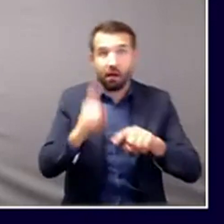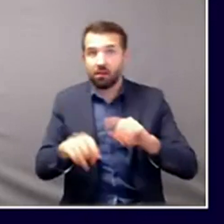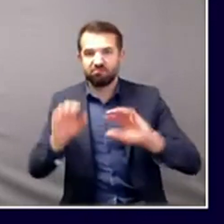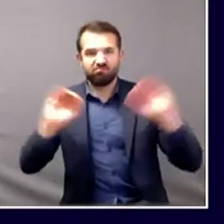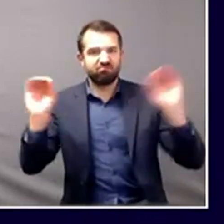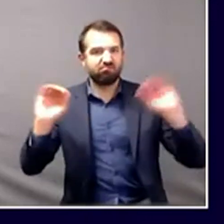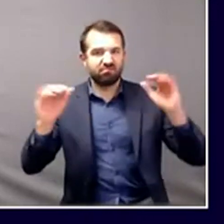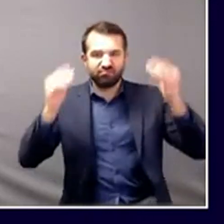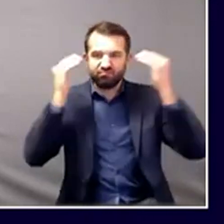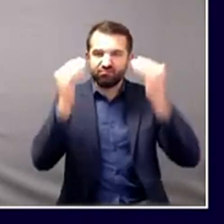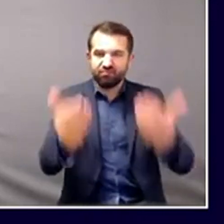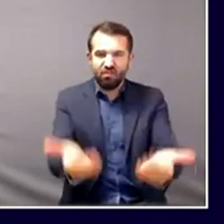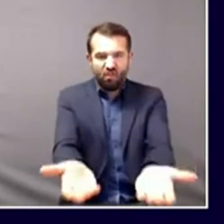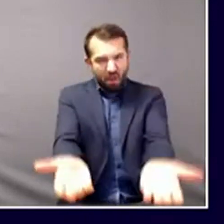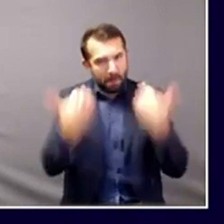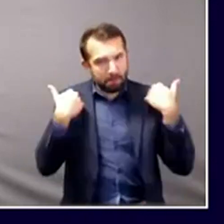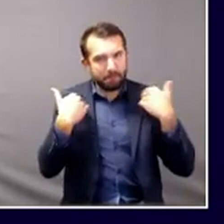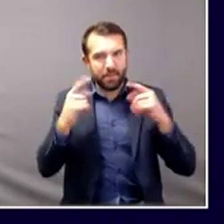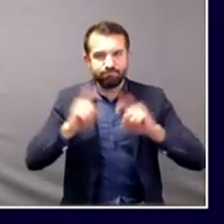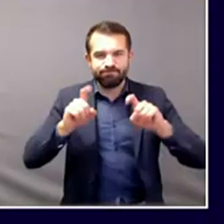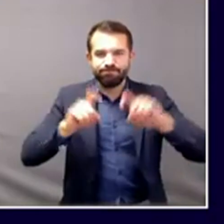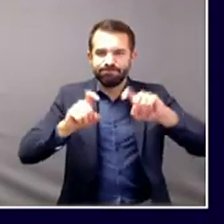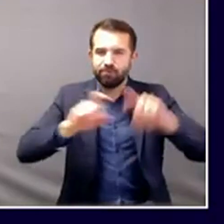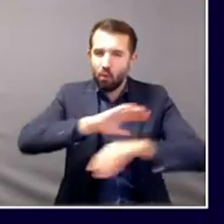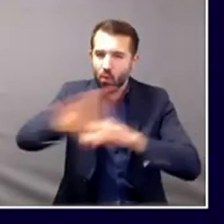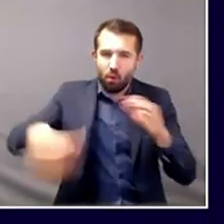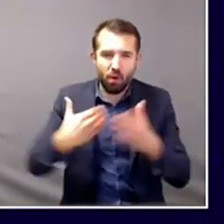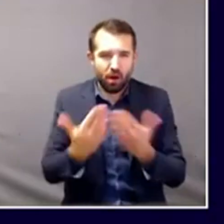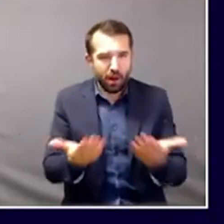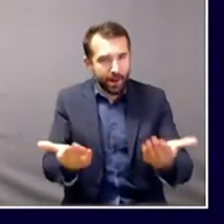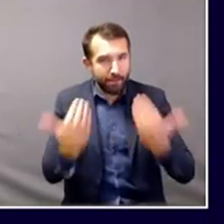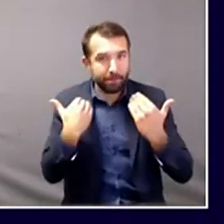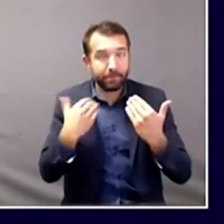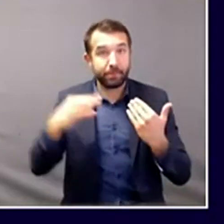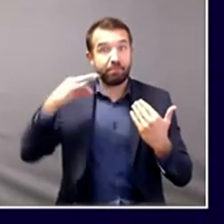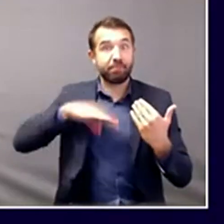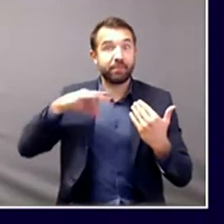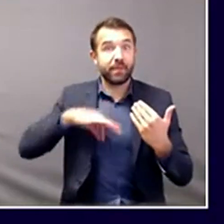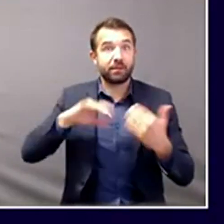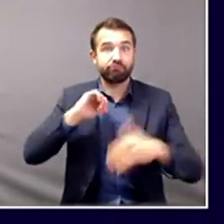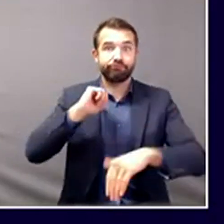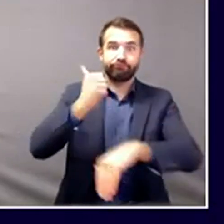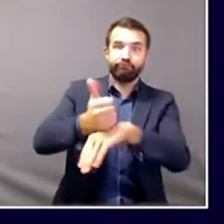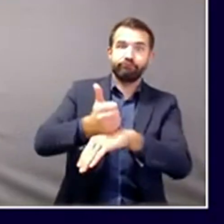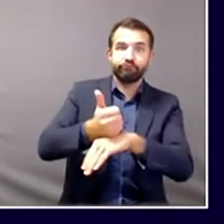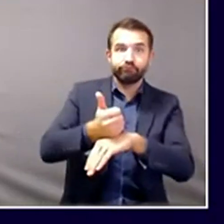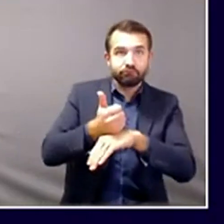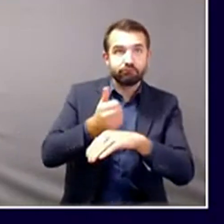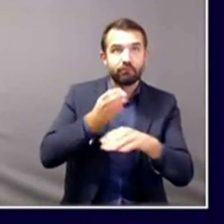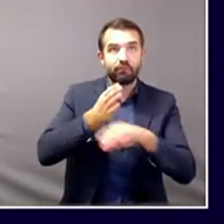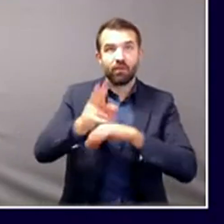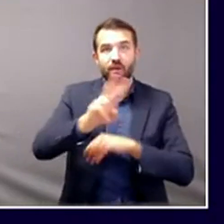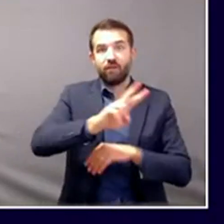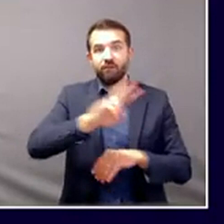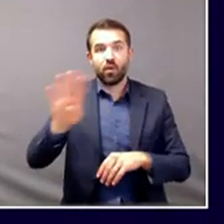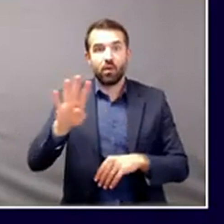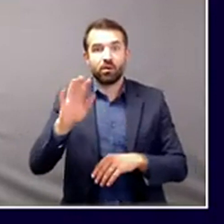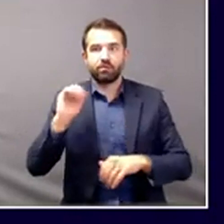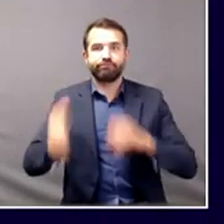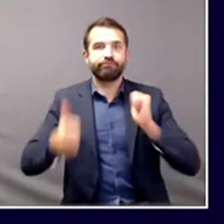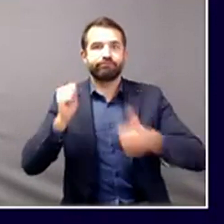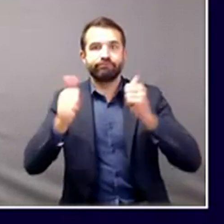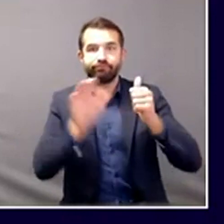they need a test to get one. Maine has established more than 24 swab and send testing locations that